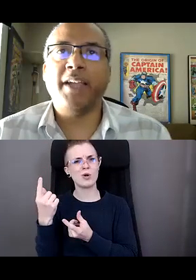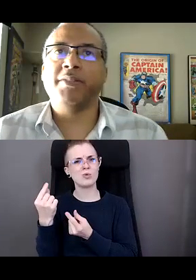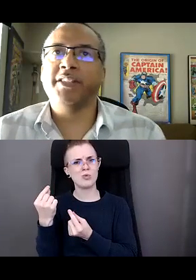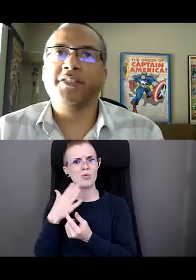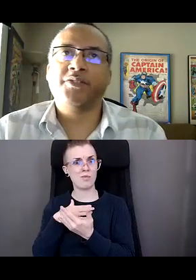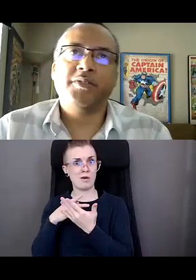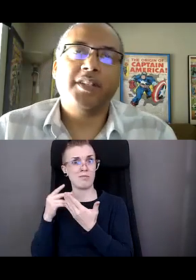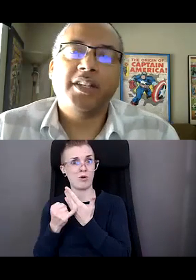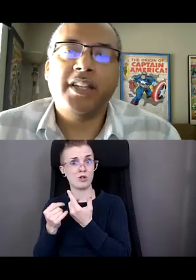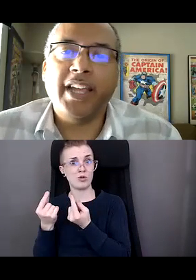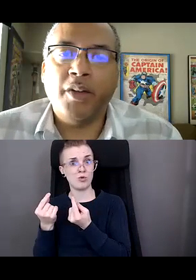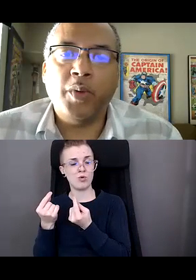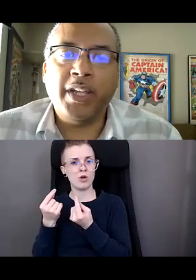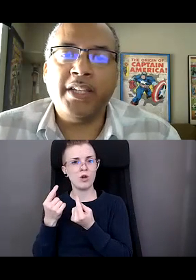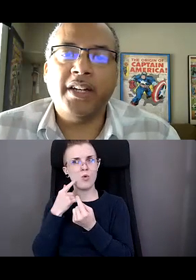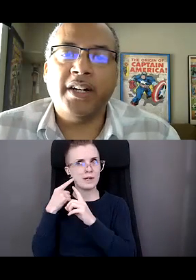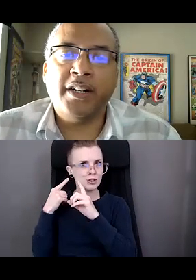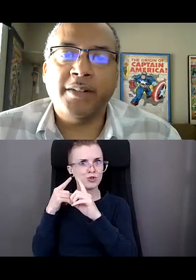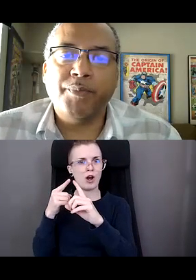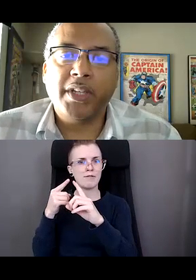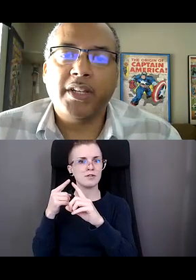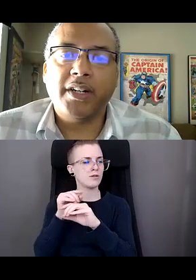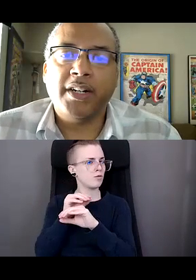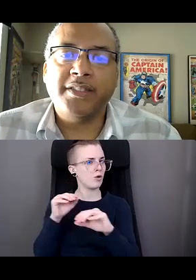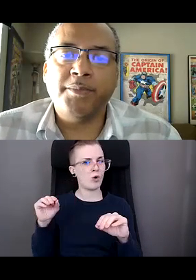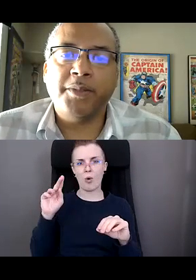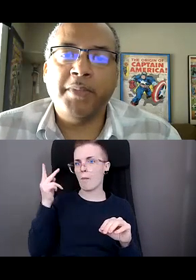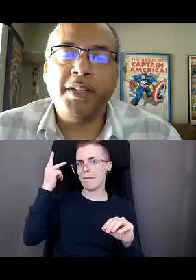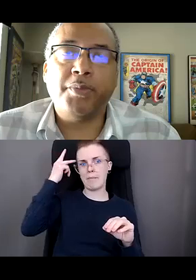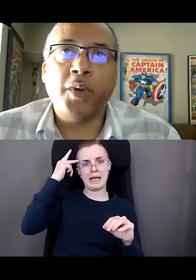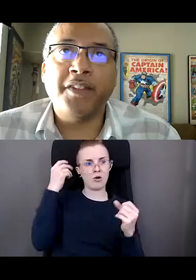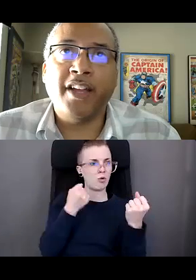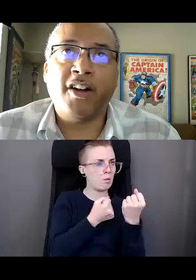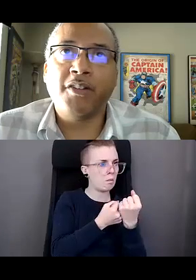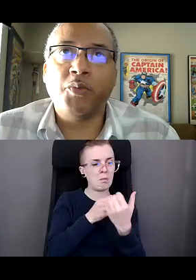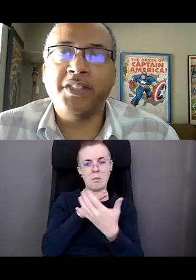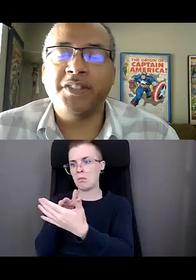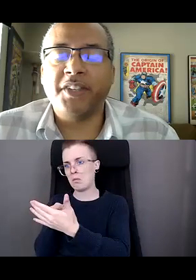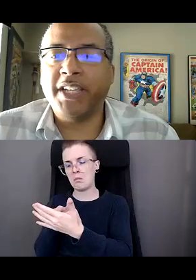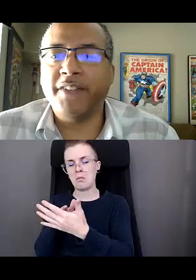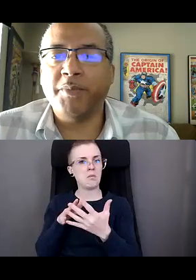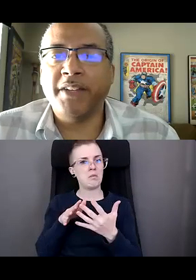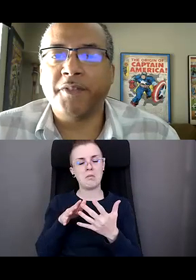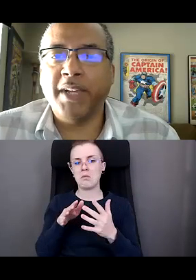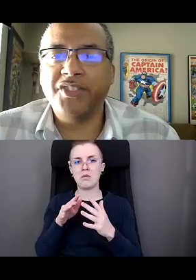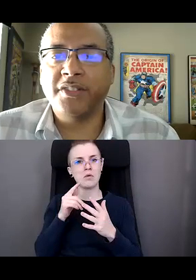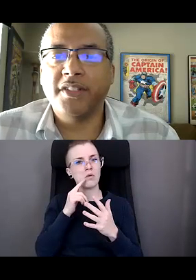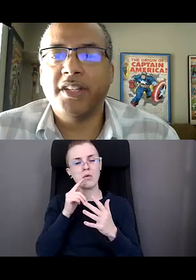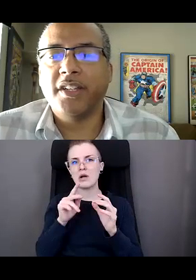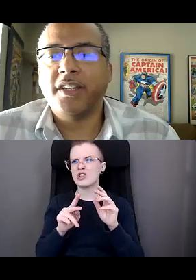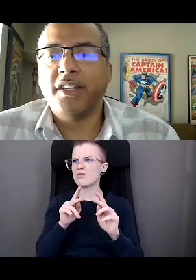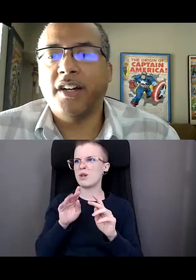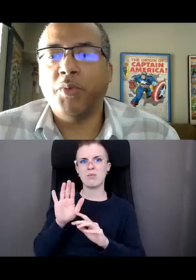stay apolitical, and we attempt to meet people where they are. We give them the